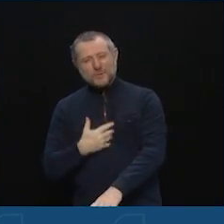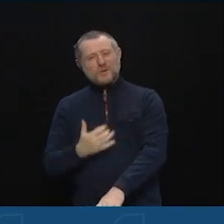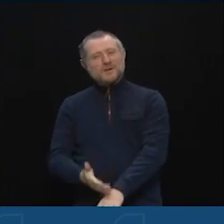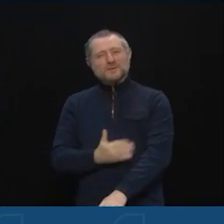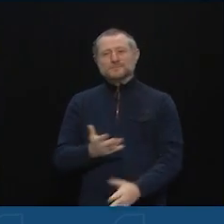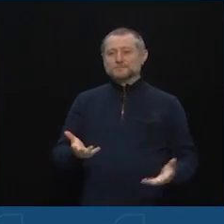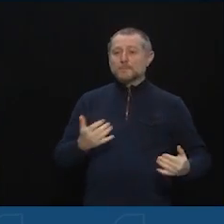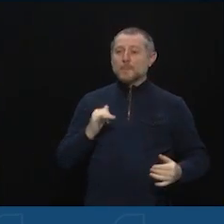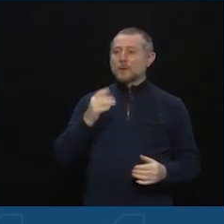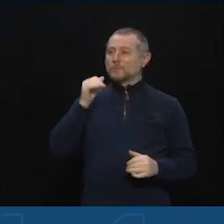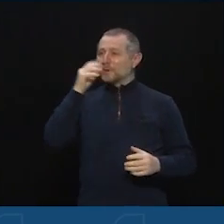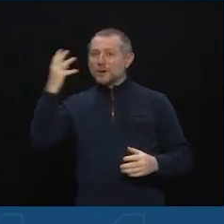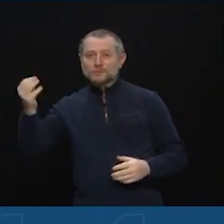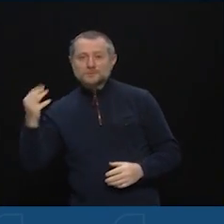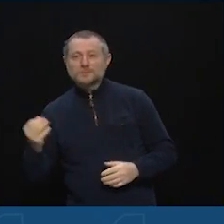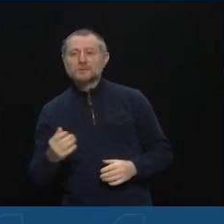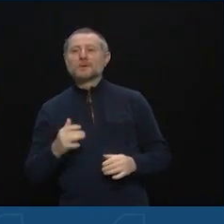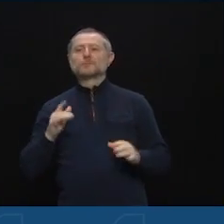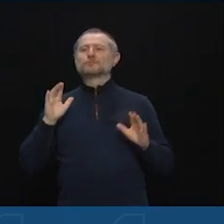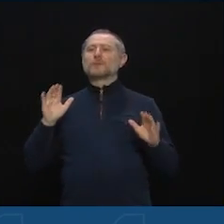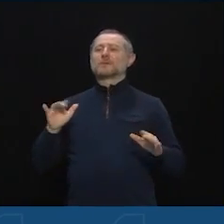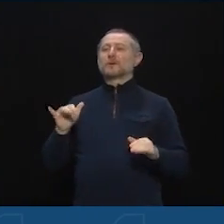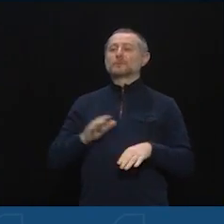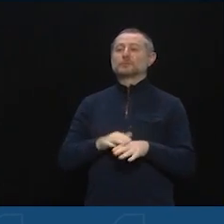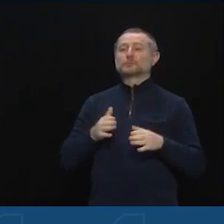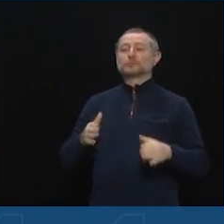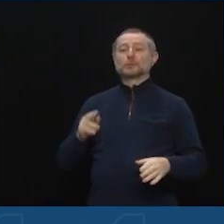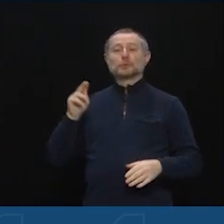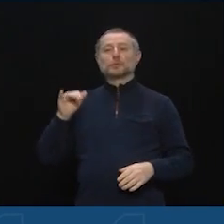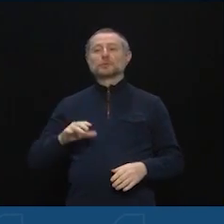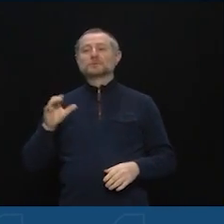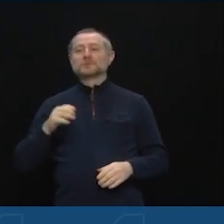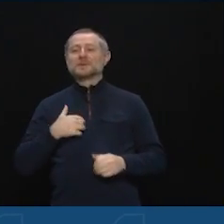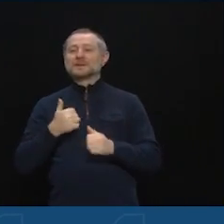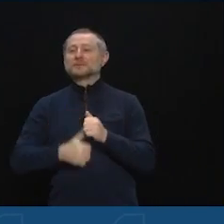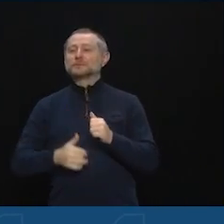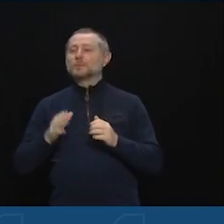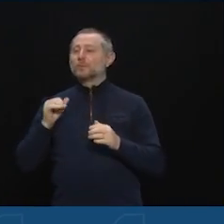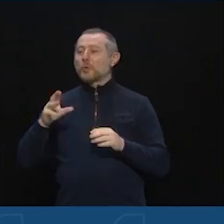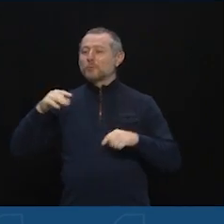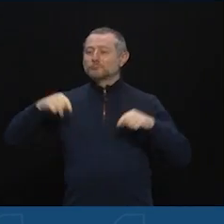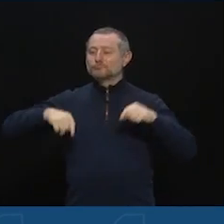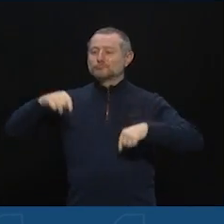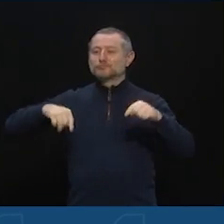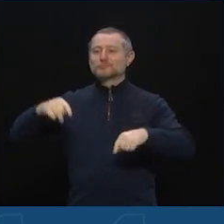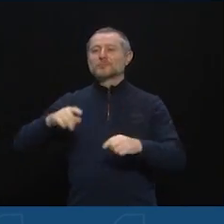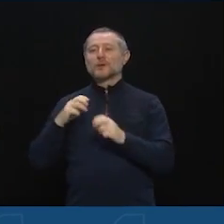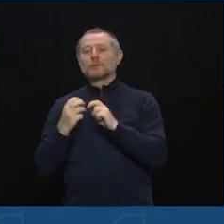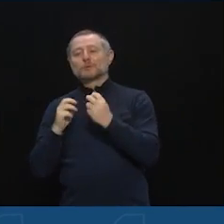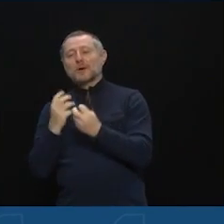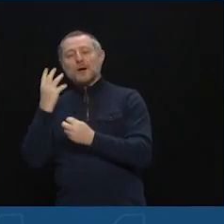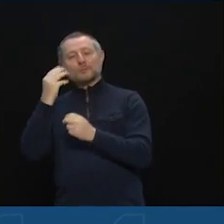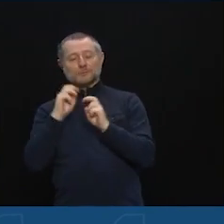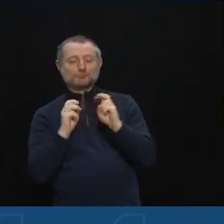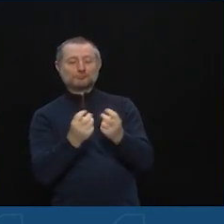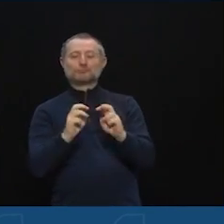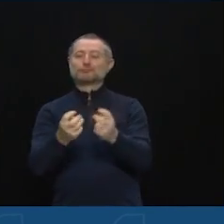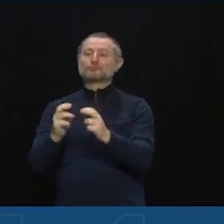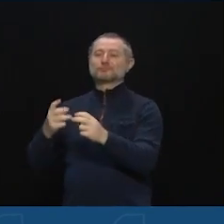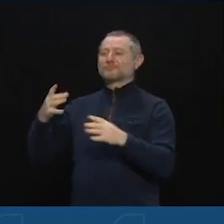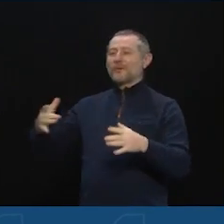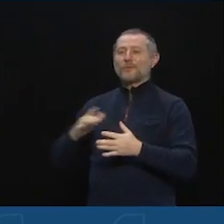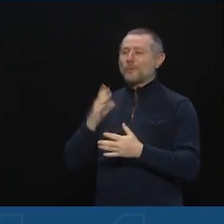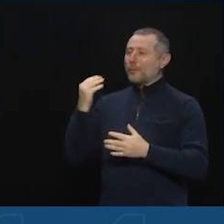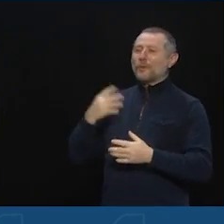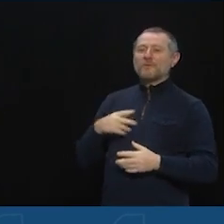how fabulous is it to go down the streets of New York in every borough and see people dining outside? And so we actually put a significant amount of money